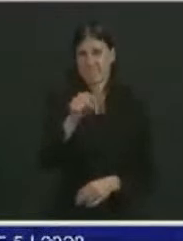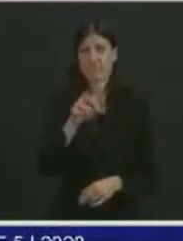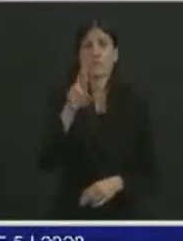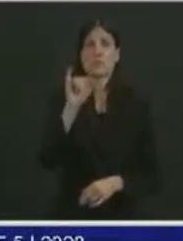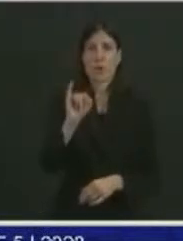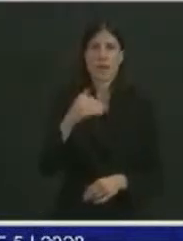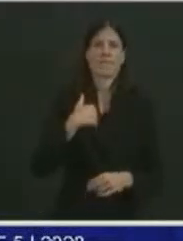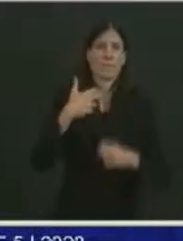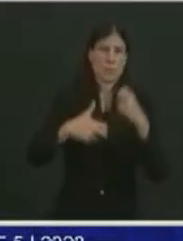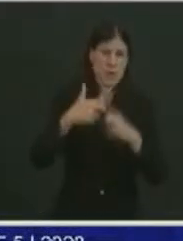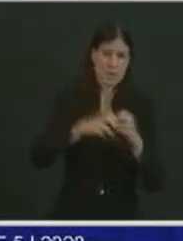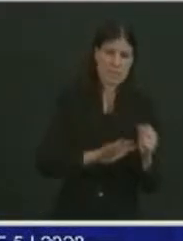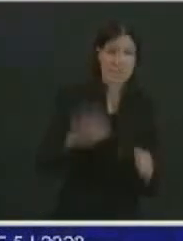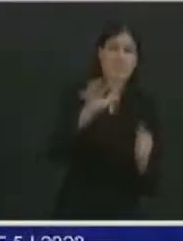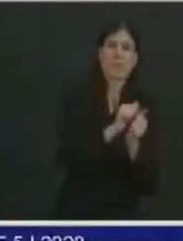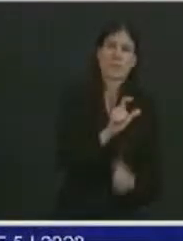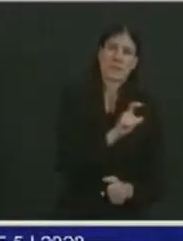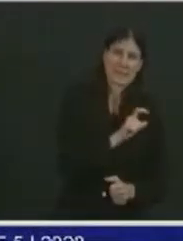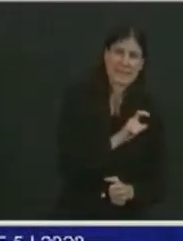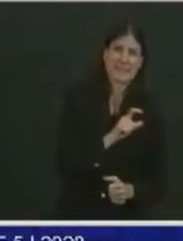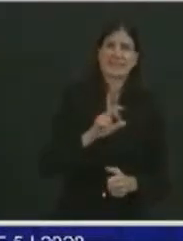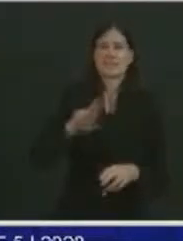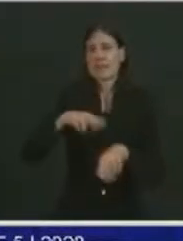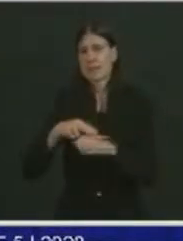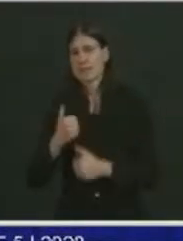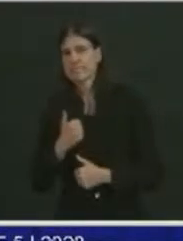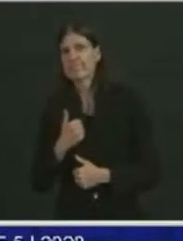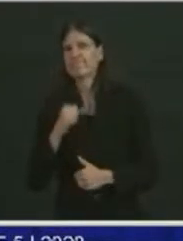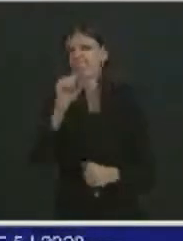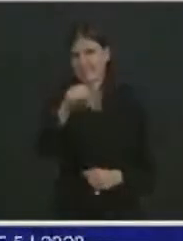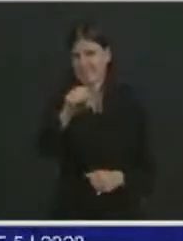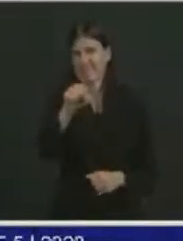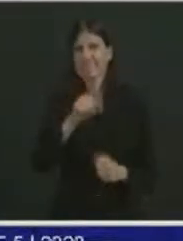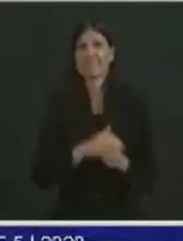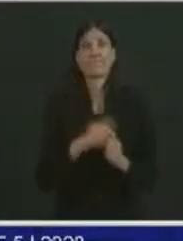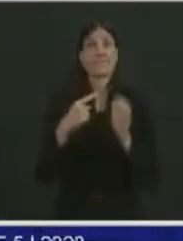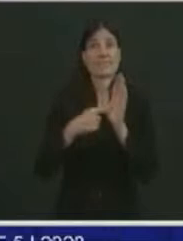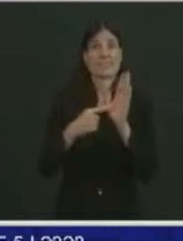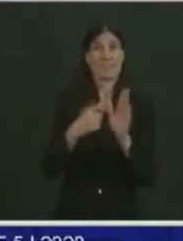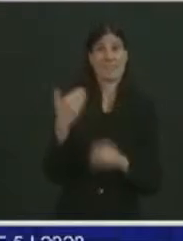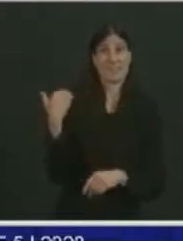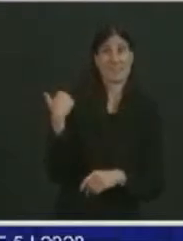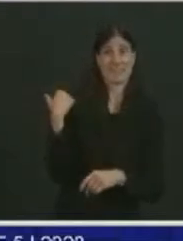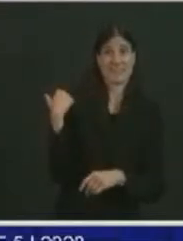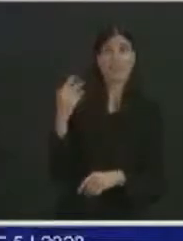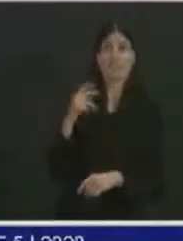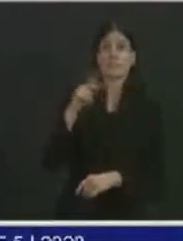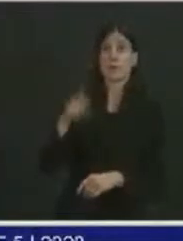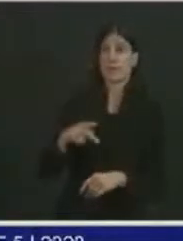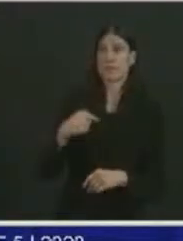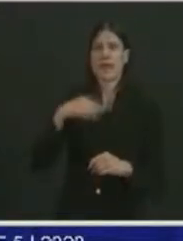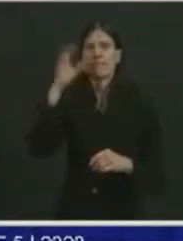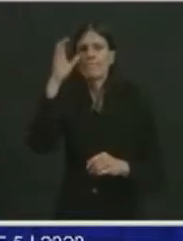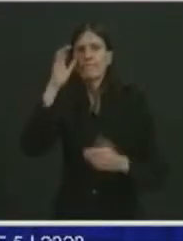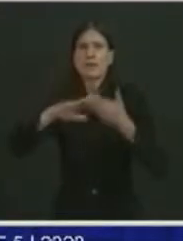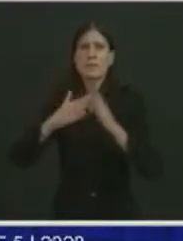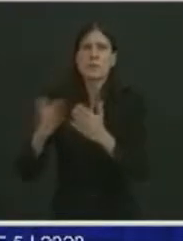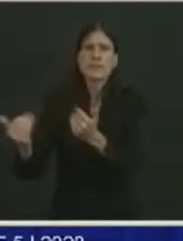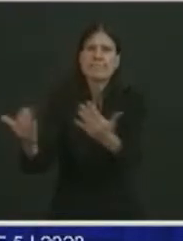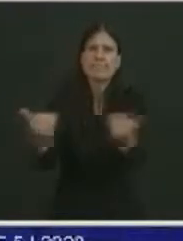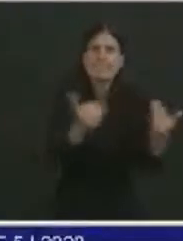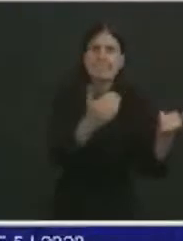a listening session in Providence, talking to folks who live in the community, people who've